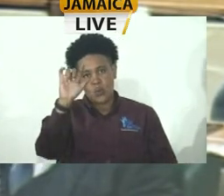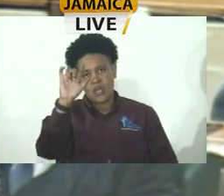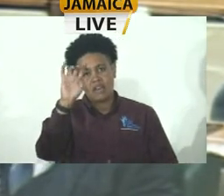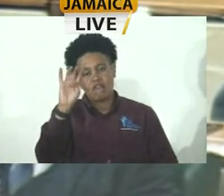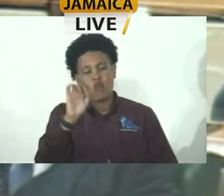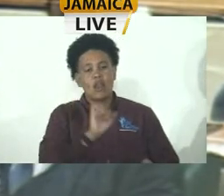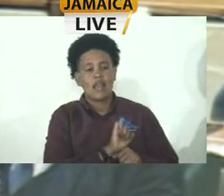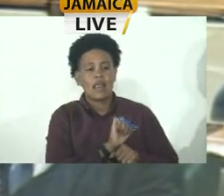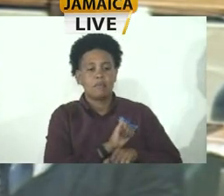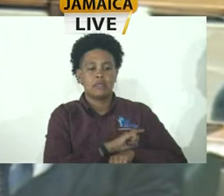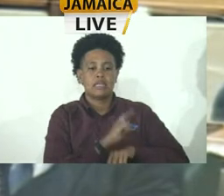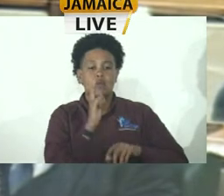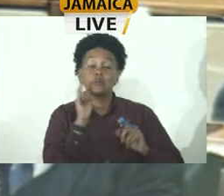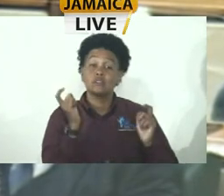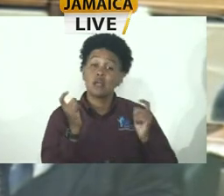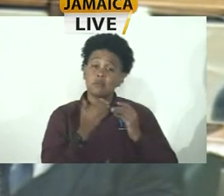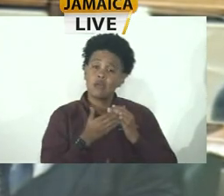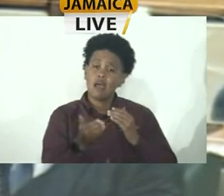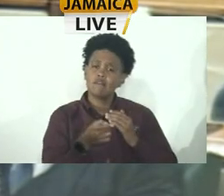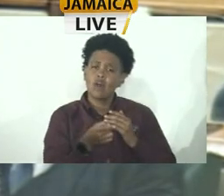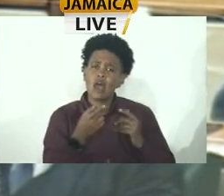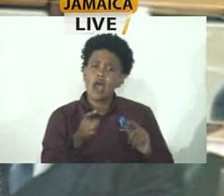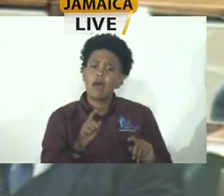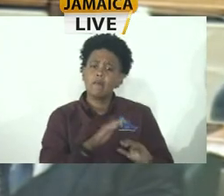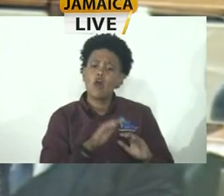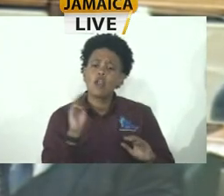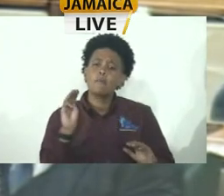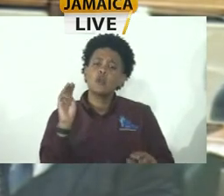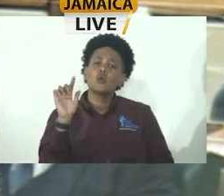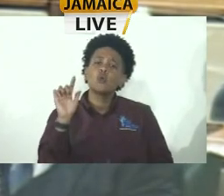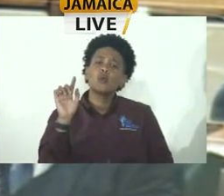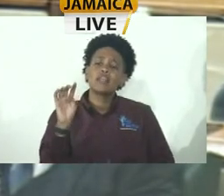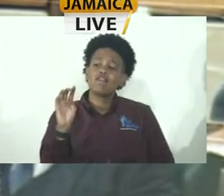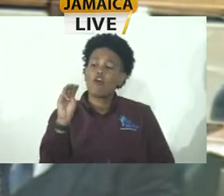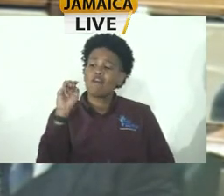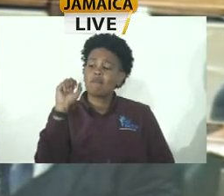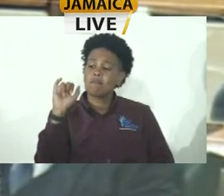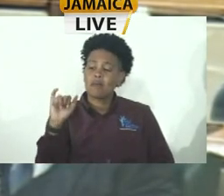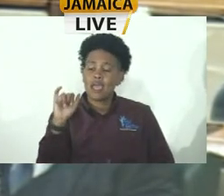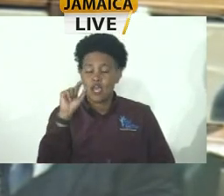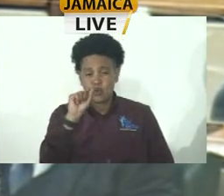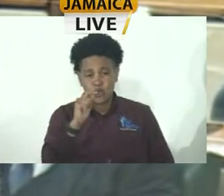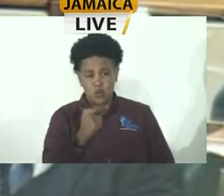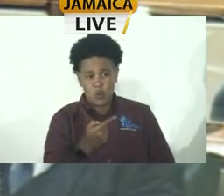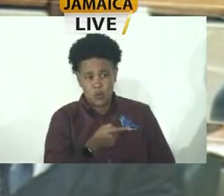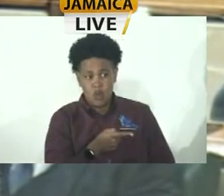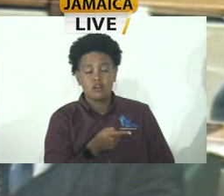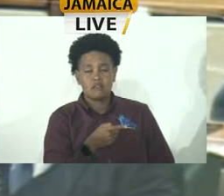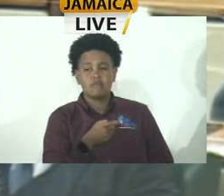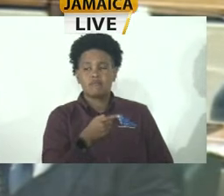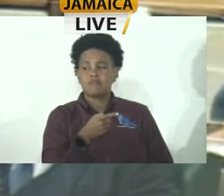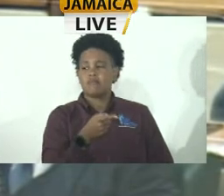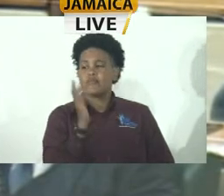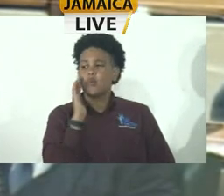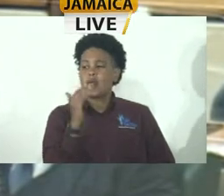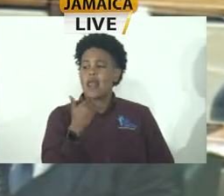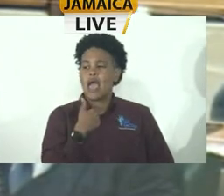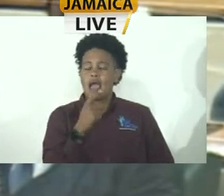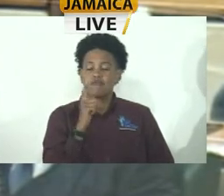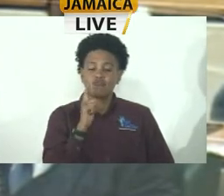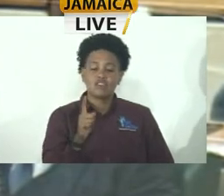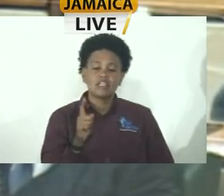celebrated on the day following so on monday 24th of may 2021 there will be an